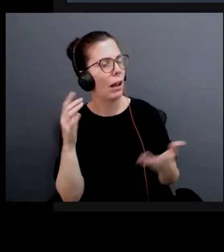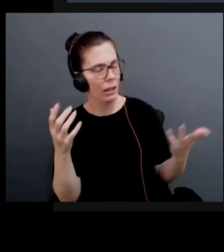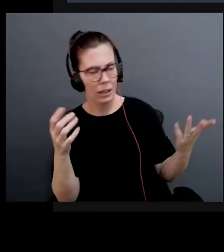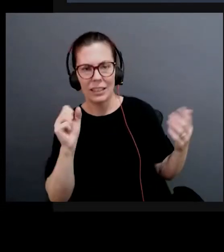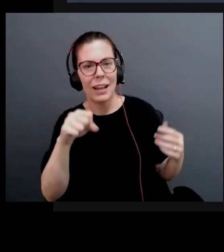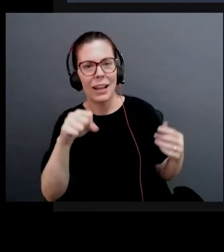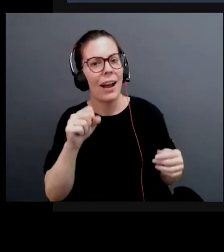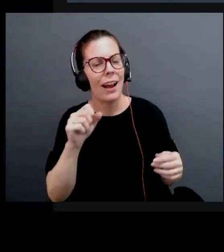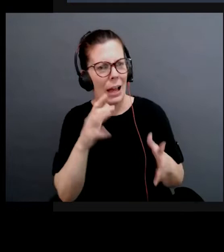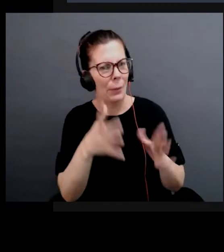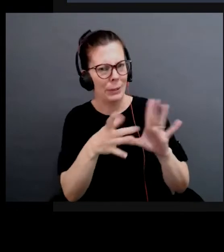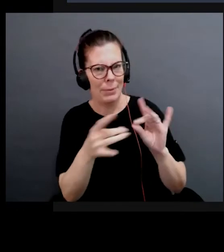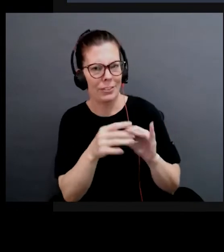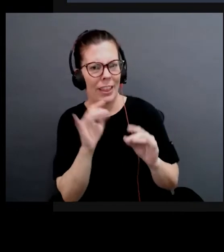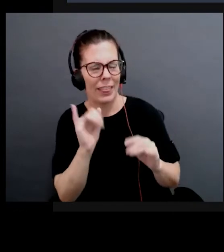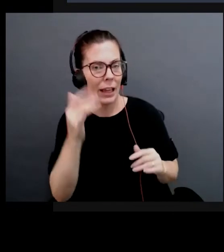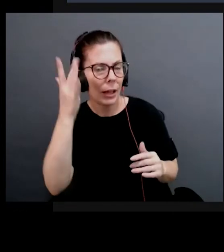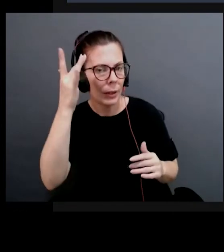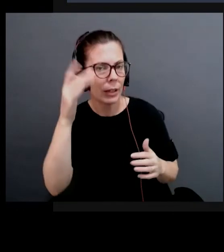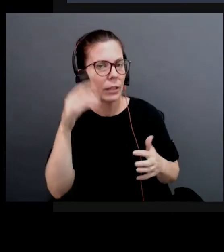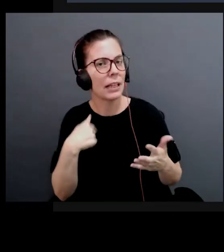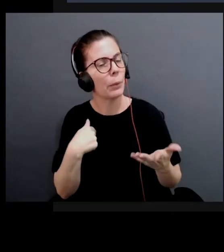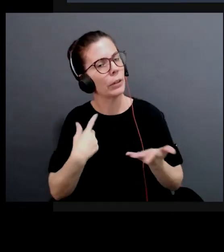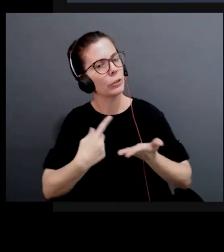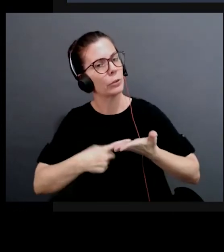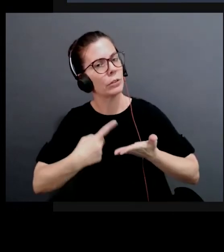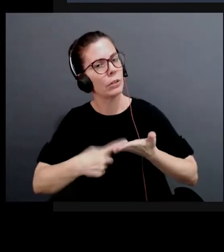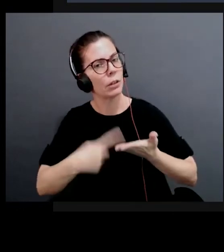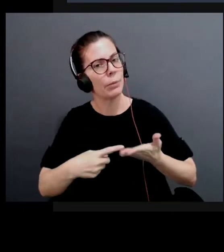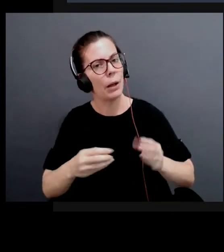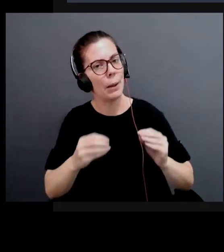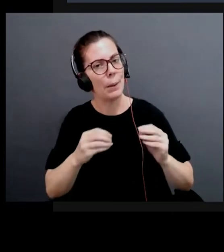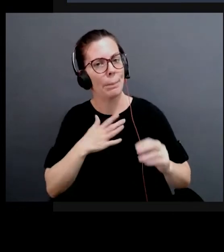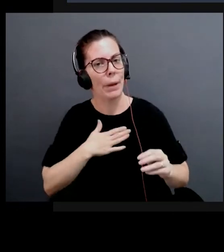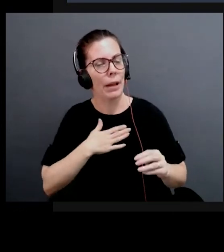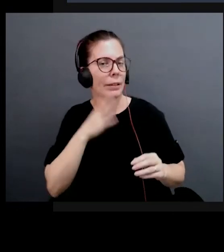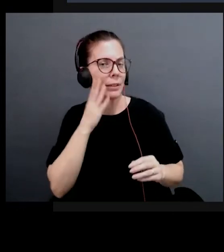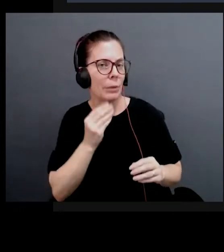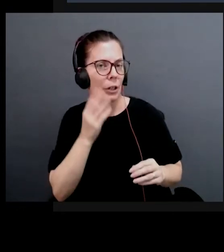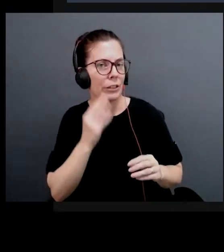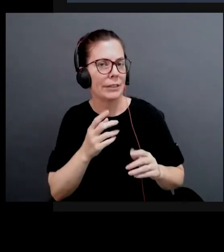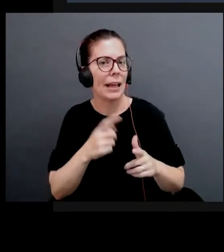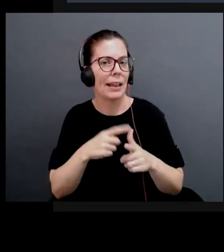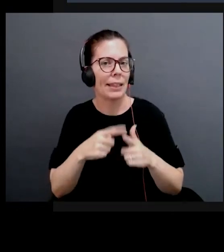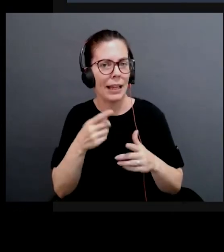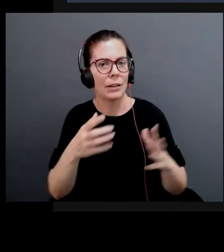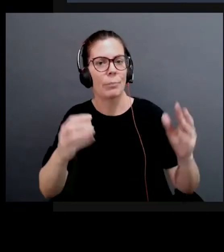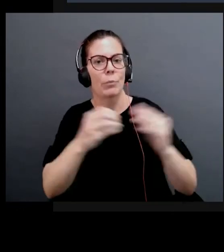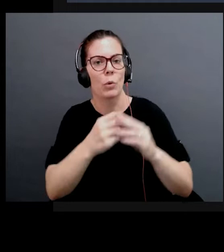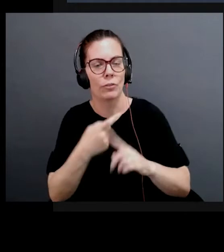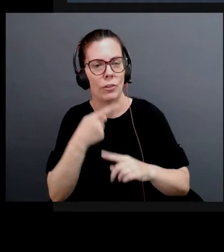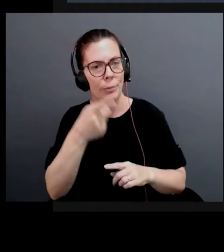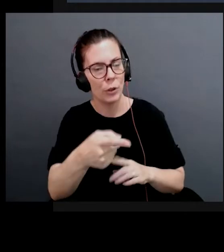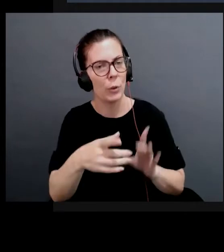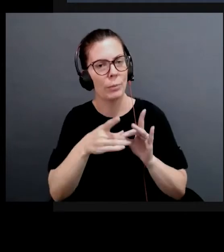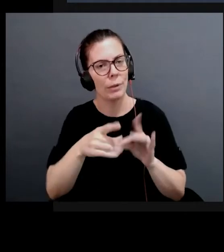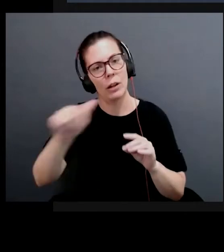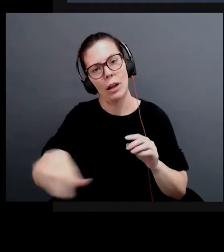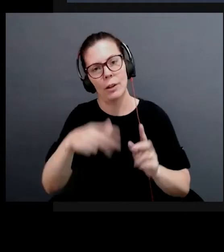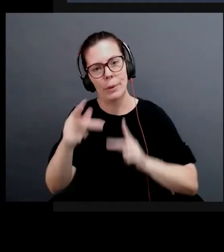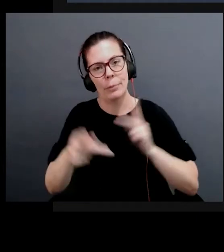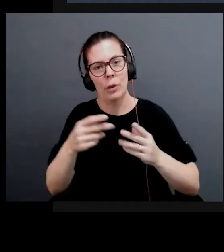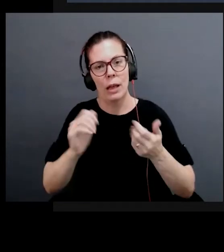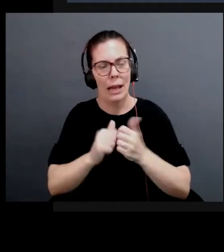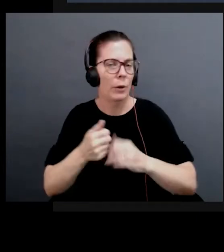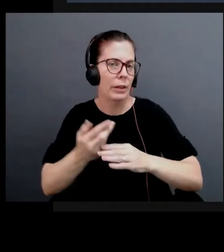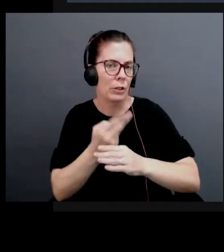up because, I wanted to talk a little bit about my experience and then hear more from you about what other people are building with graph